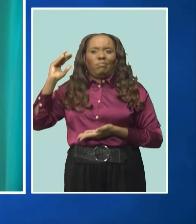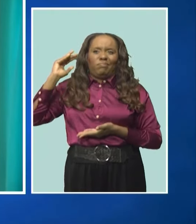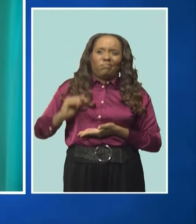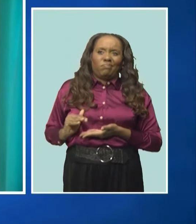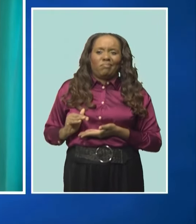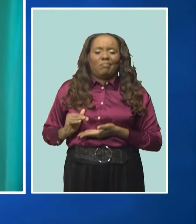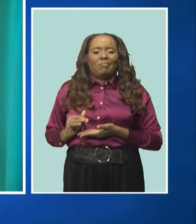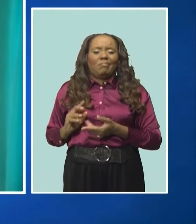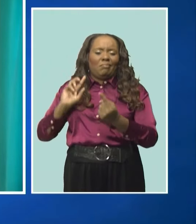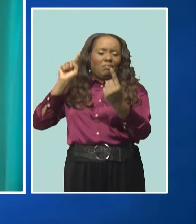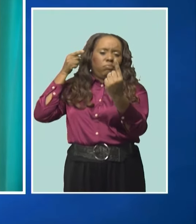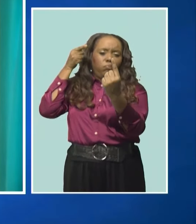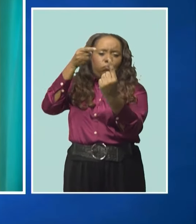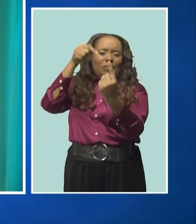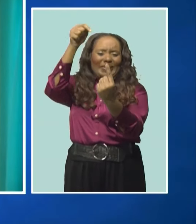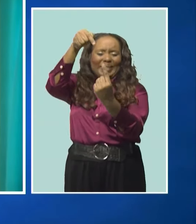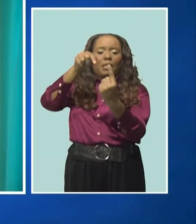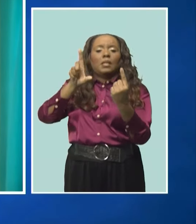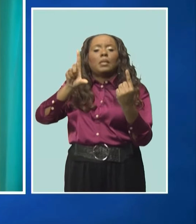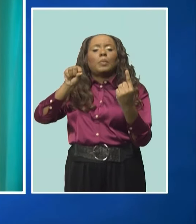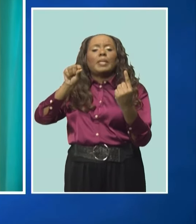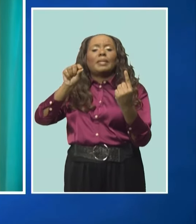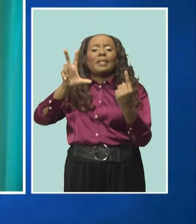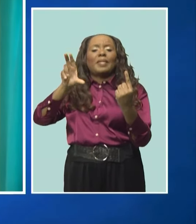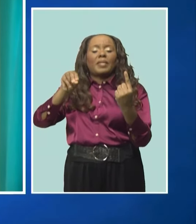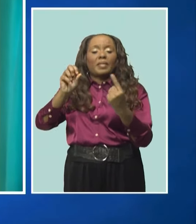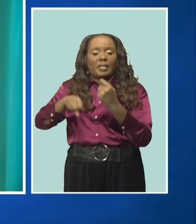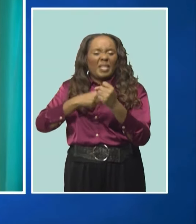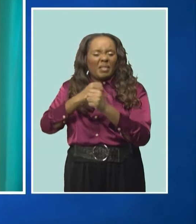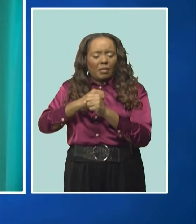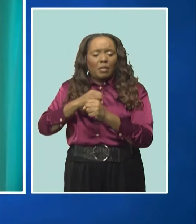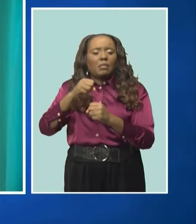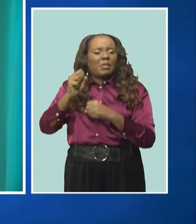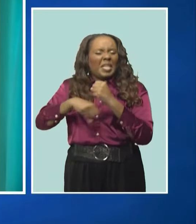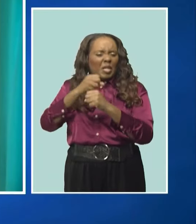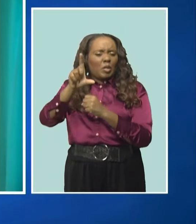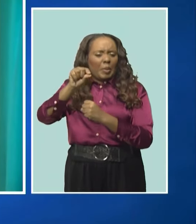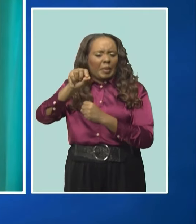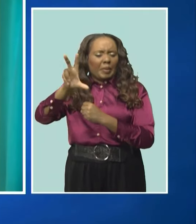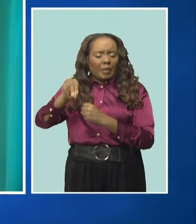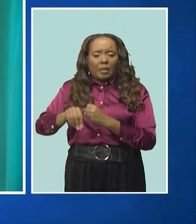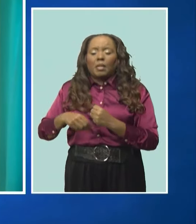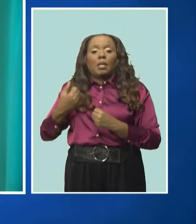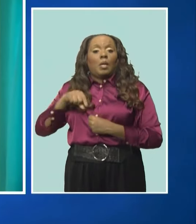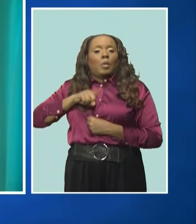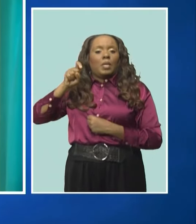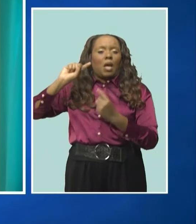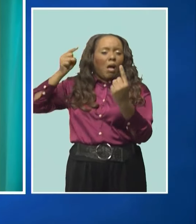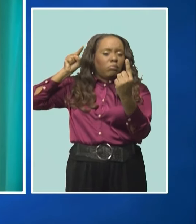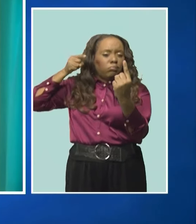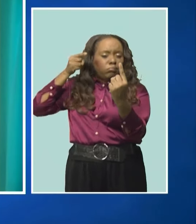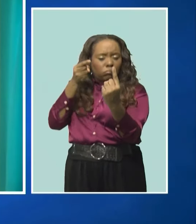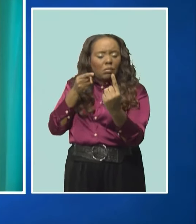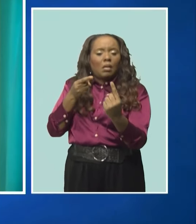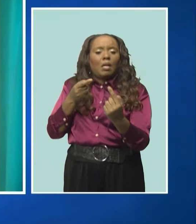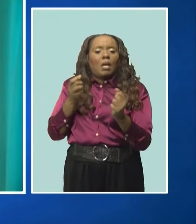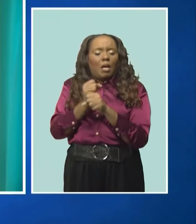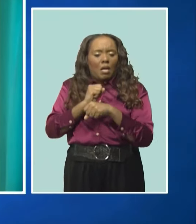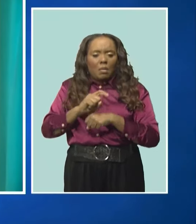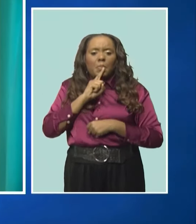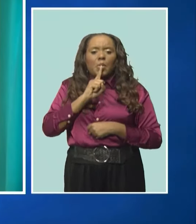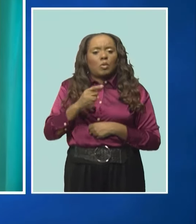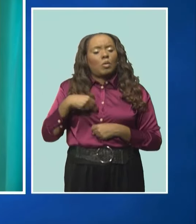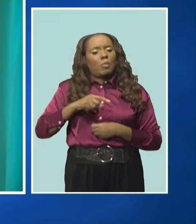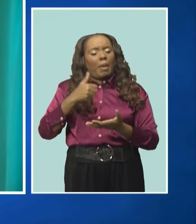this symposium is an invitation for us to embrace this agenda with all our might and go above and